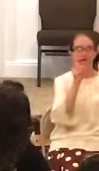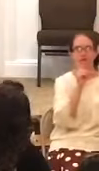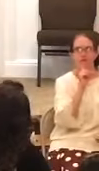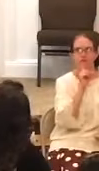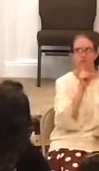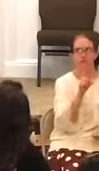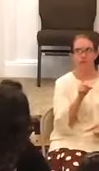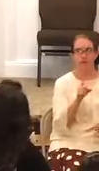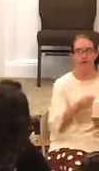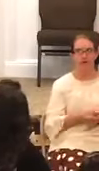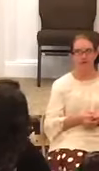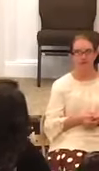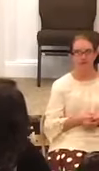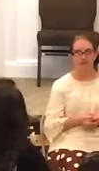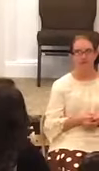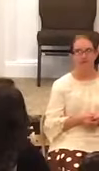gospel.